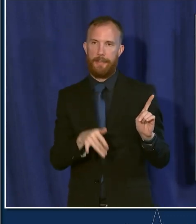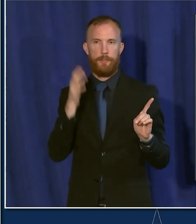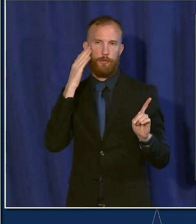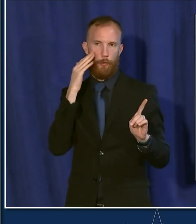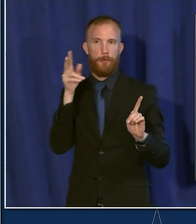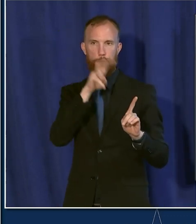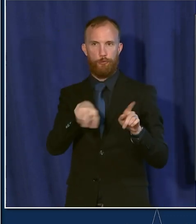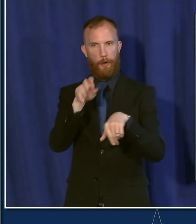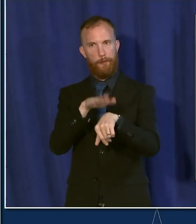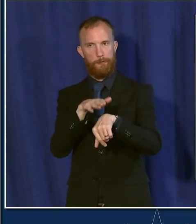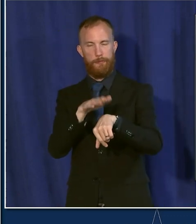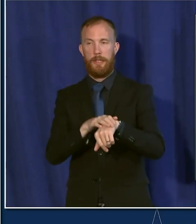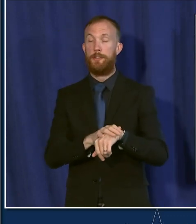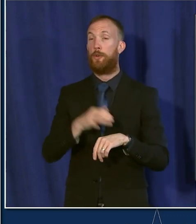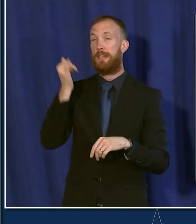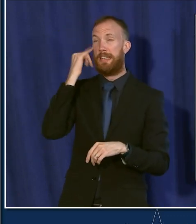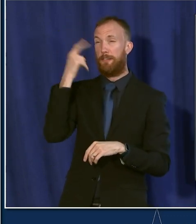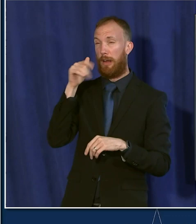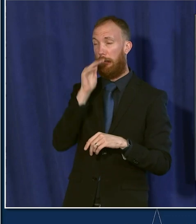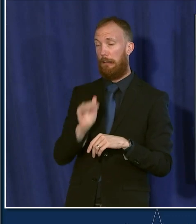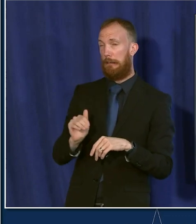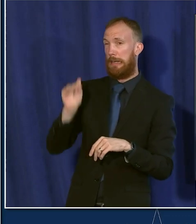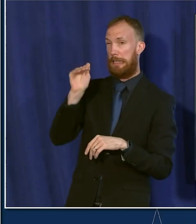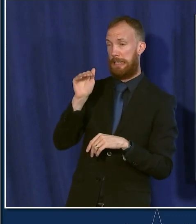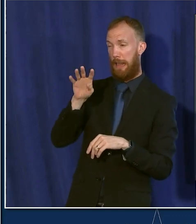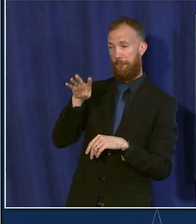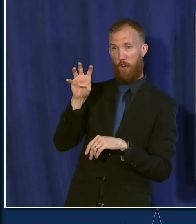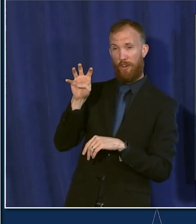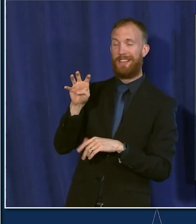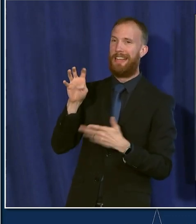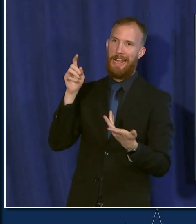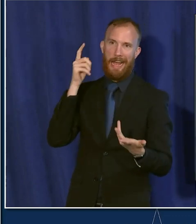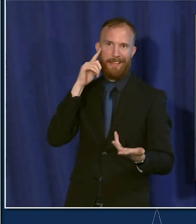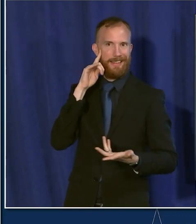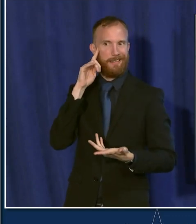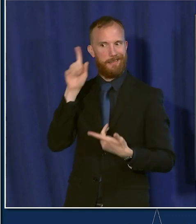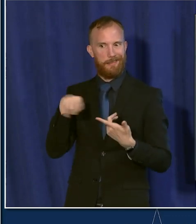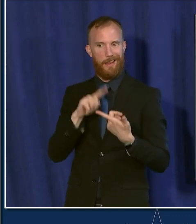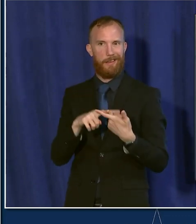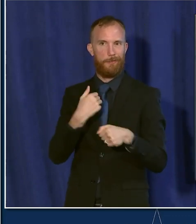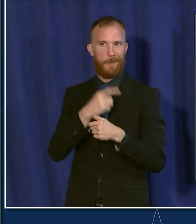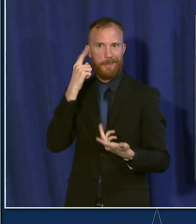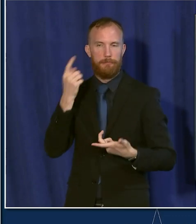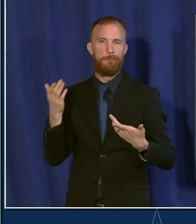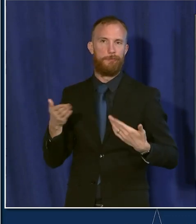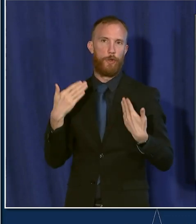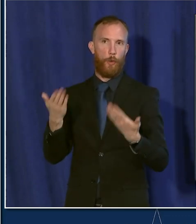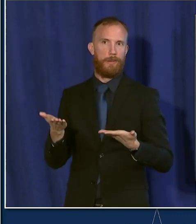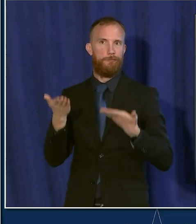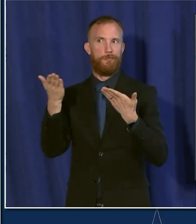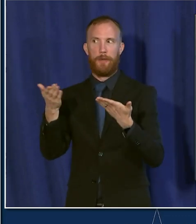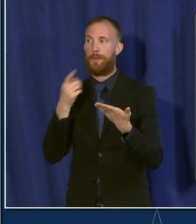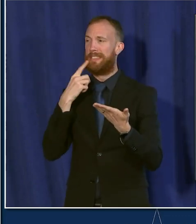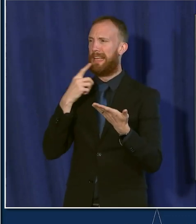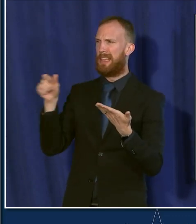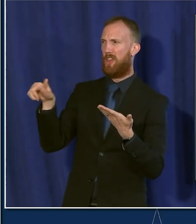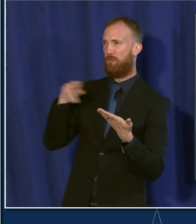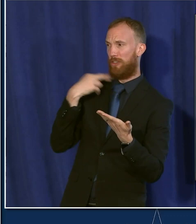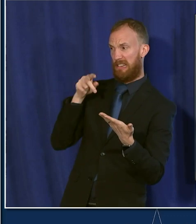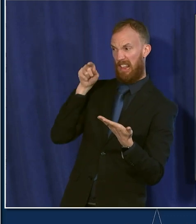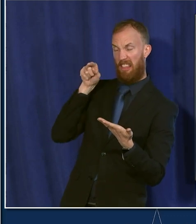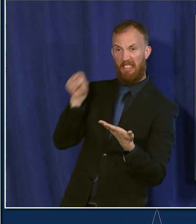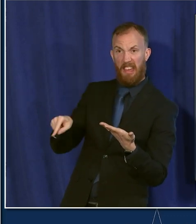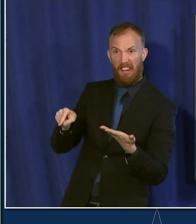where we're at that higher risk, it probably would make sense, just as we're recommending, other settings where the risk is higher